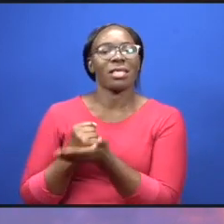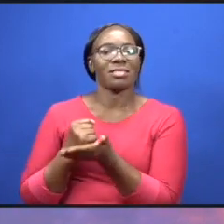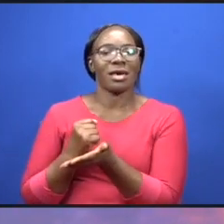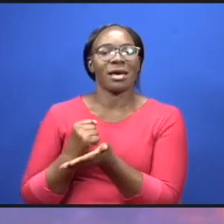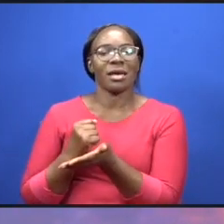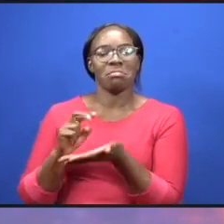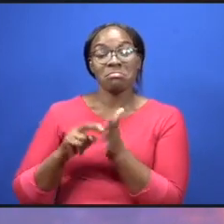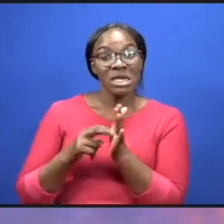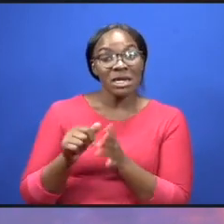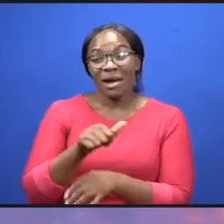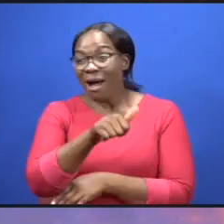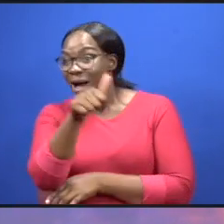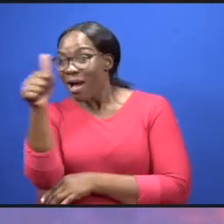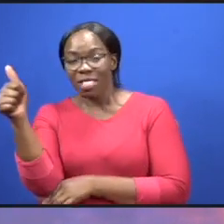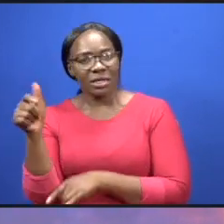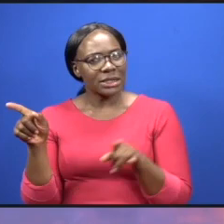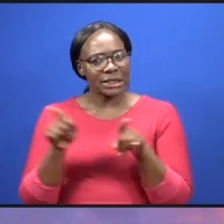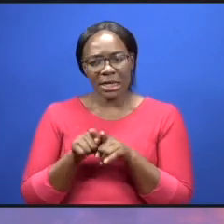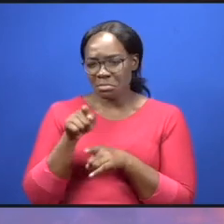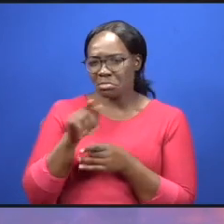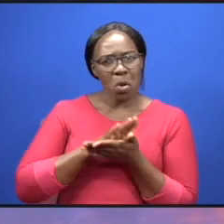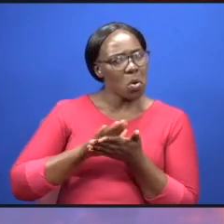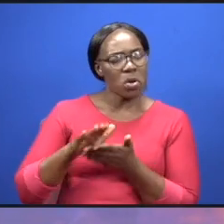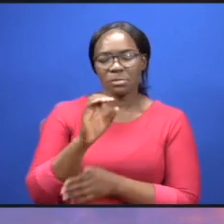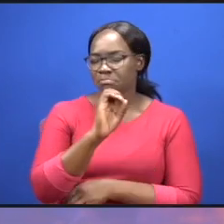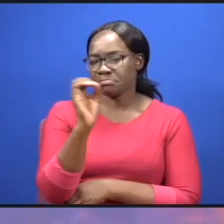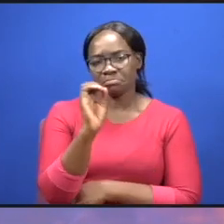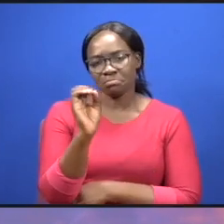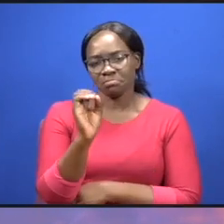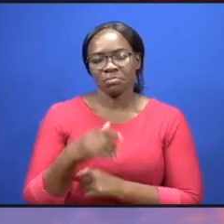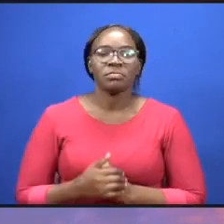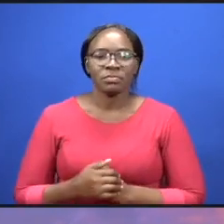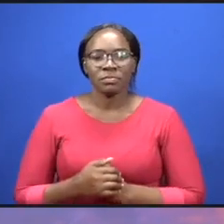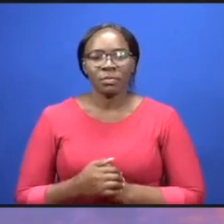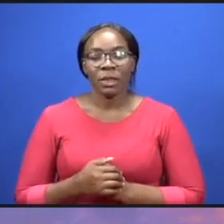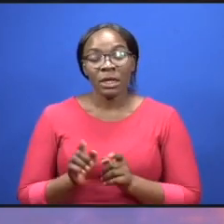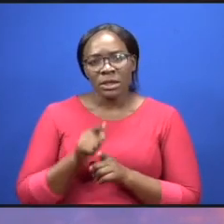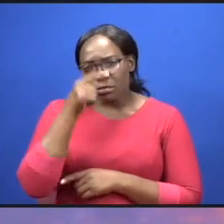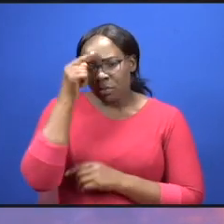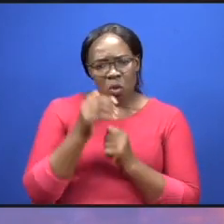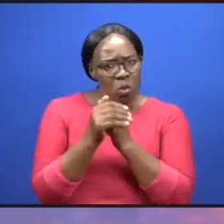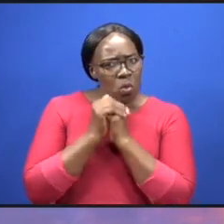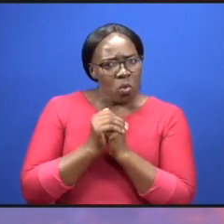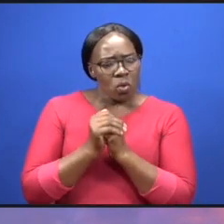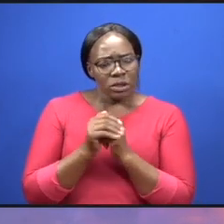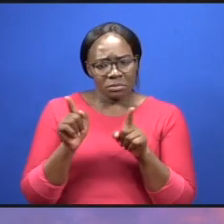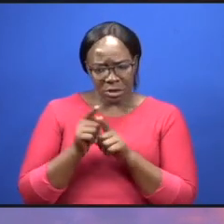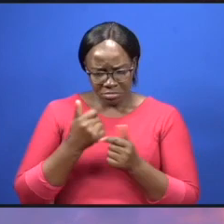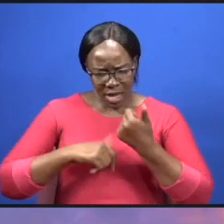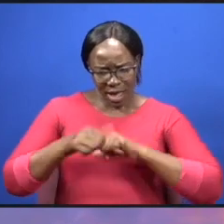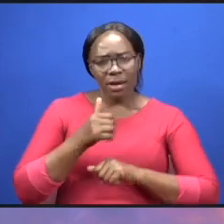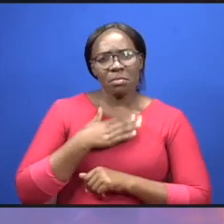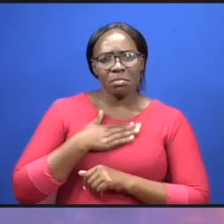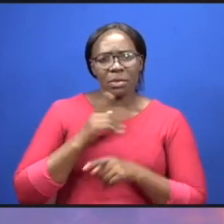say that there is none as set apart as this God. And because worship is our